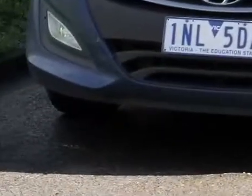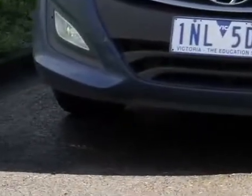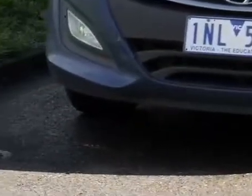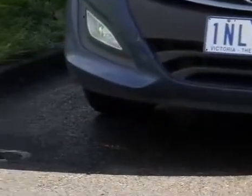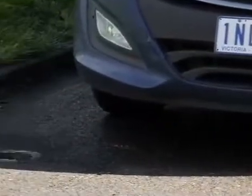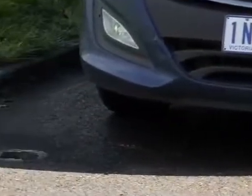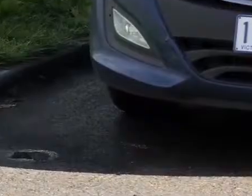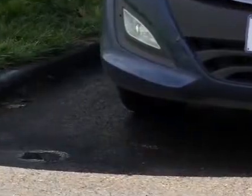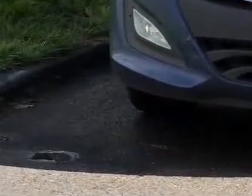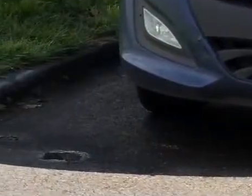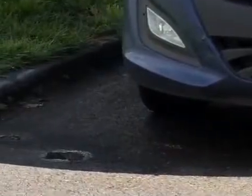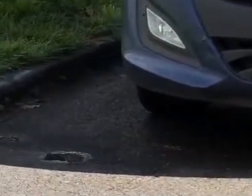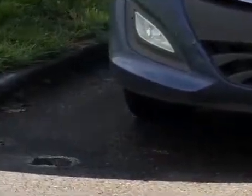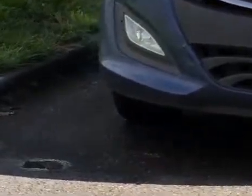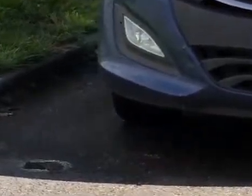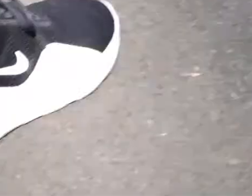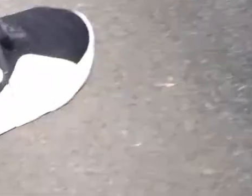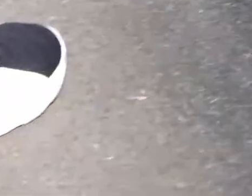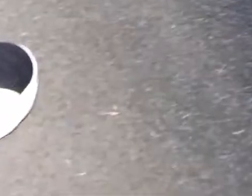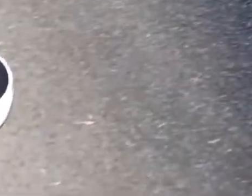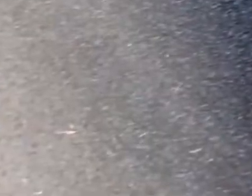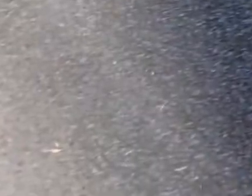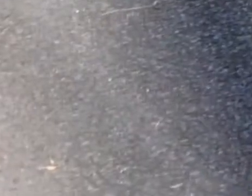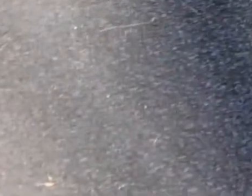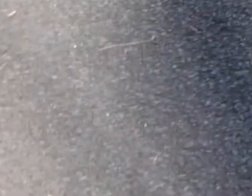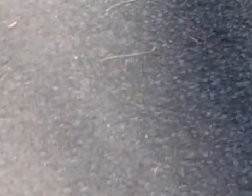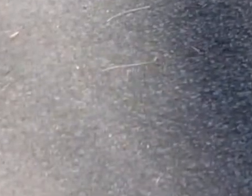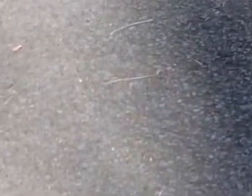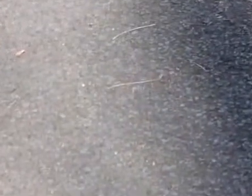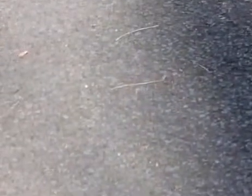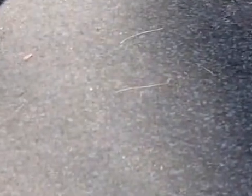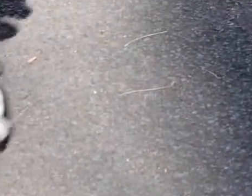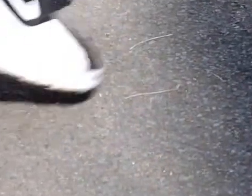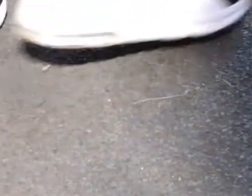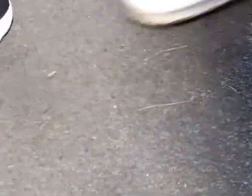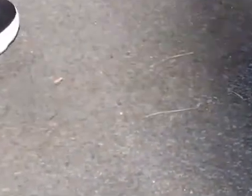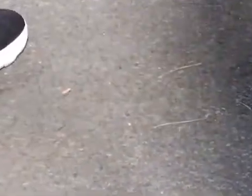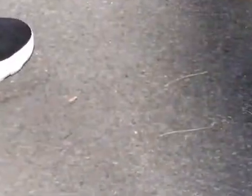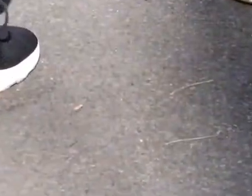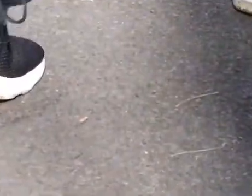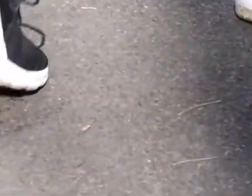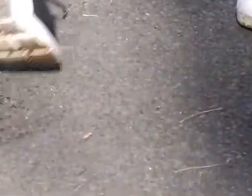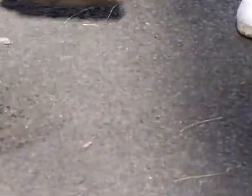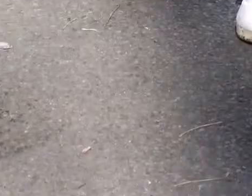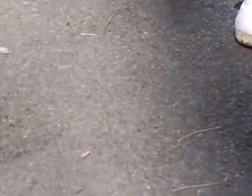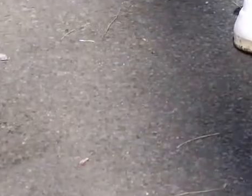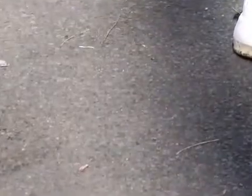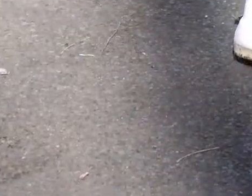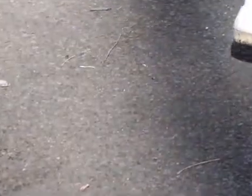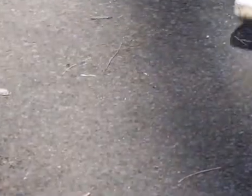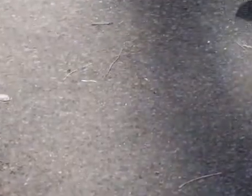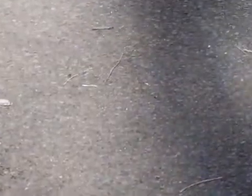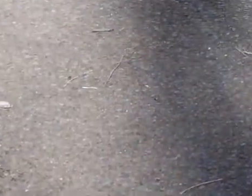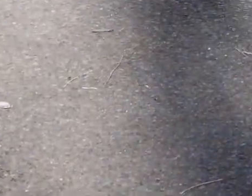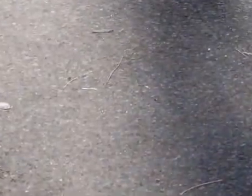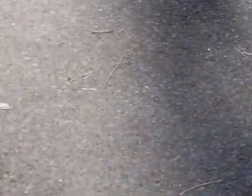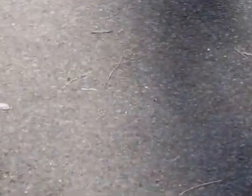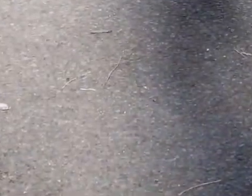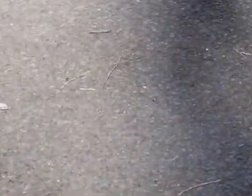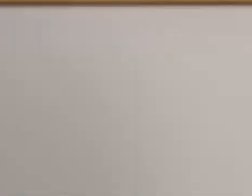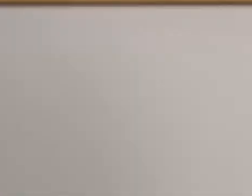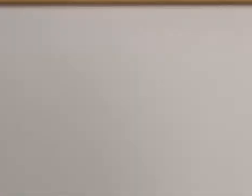the next one of these 300 new people with COVID? Everybody's asking, we want to hear from you, we want to hear from